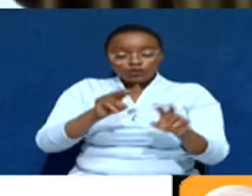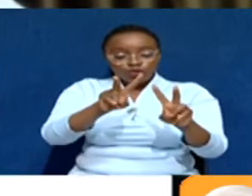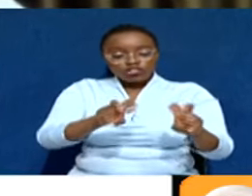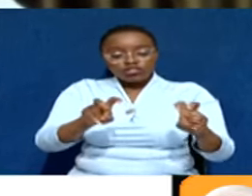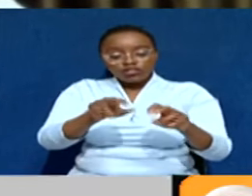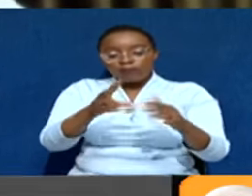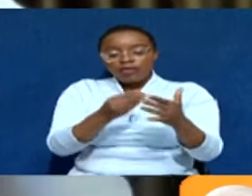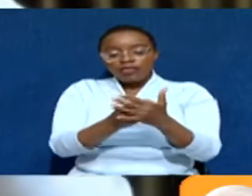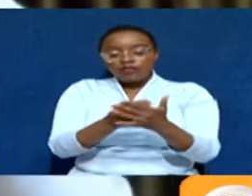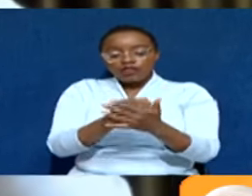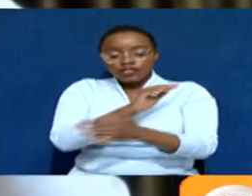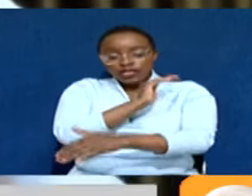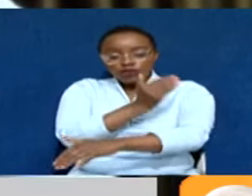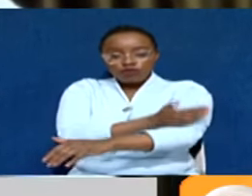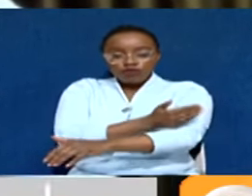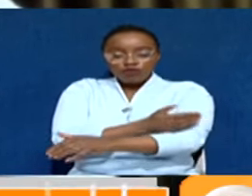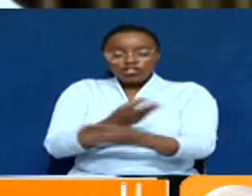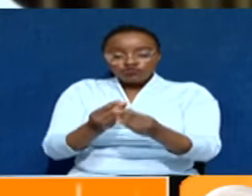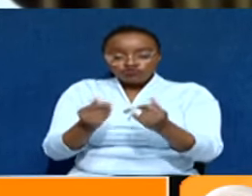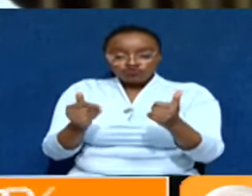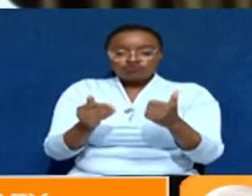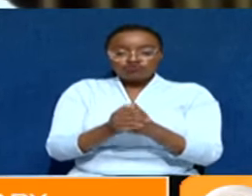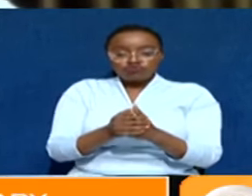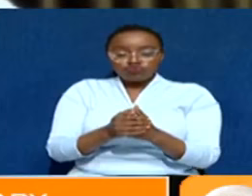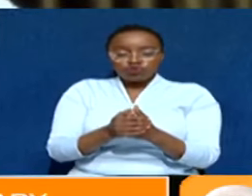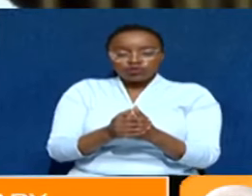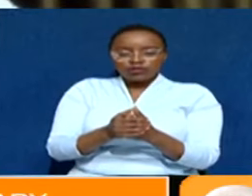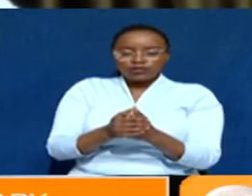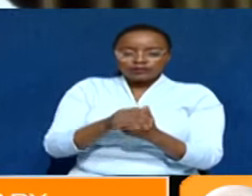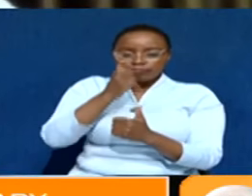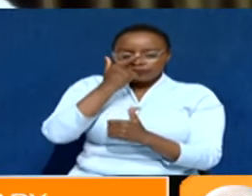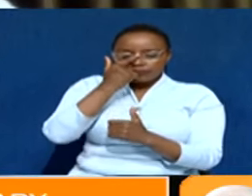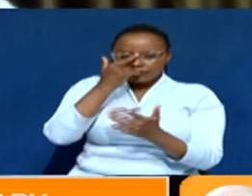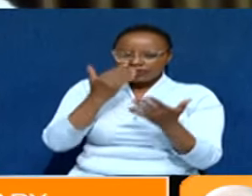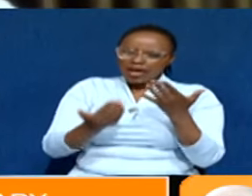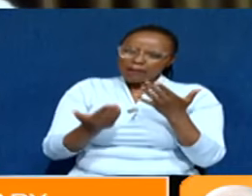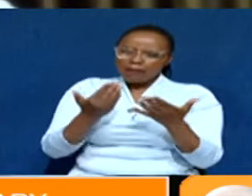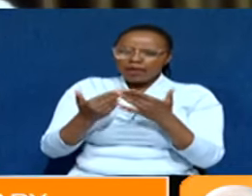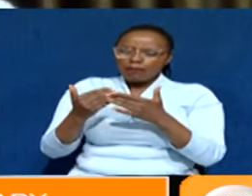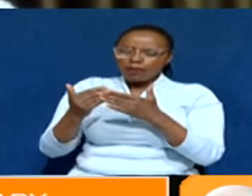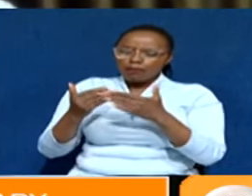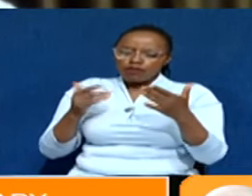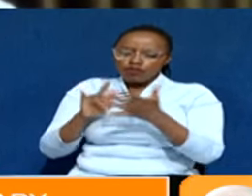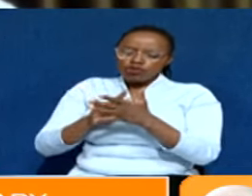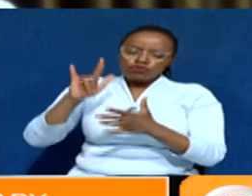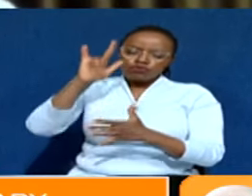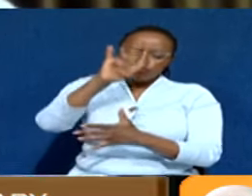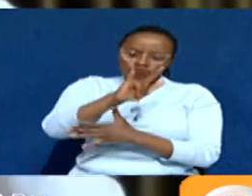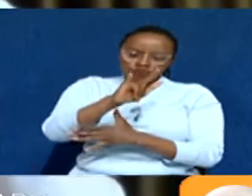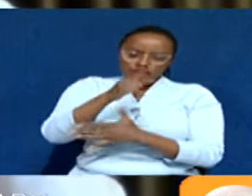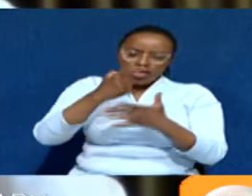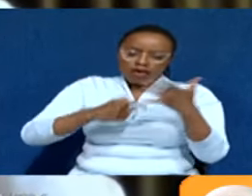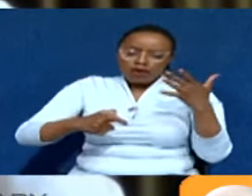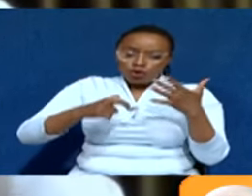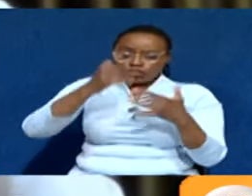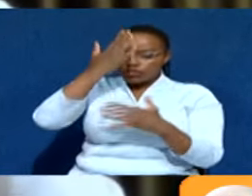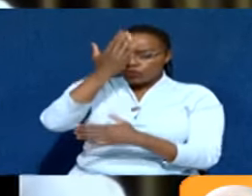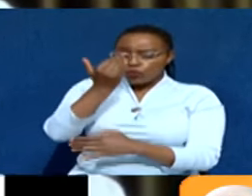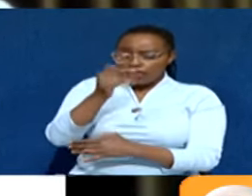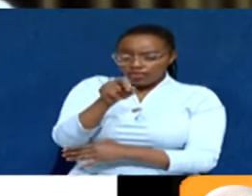on their financial capacity to handle maybe pre-departure expenditure. So that